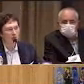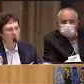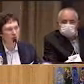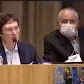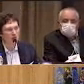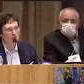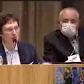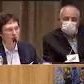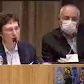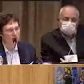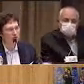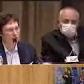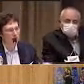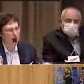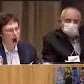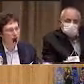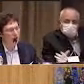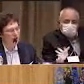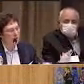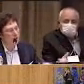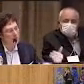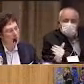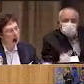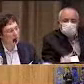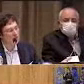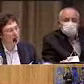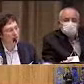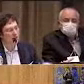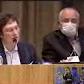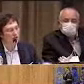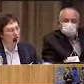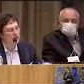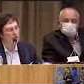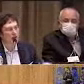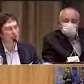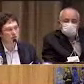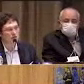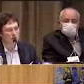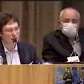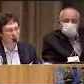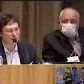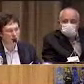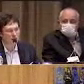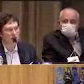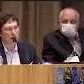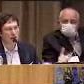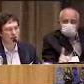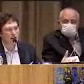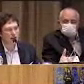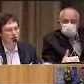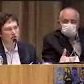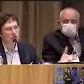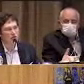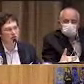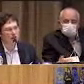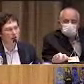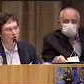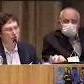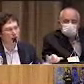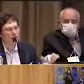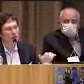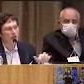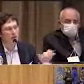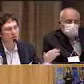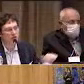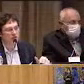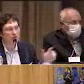validation process. As it was first mentioned, we thought about some strategies using structured data, those